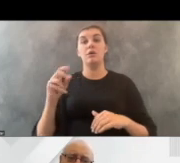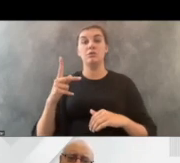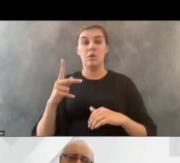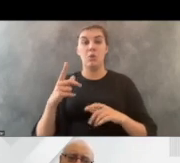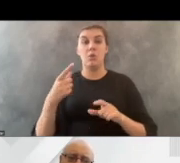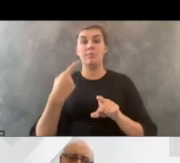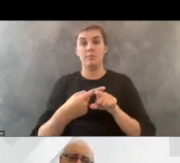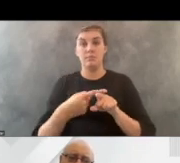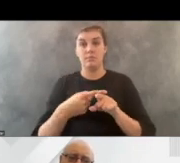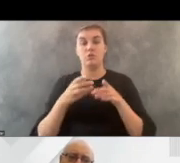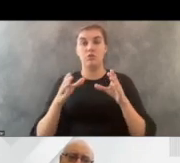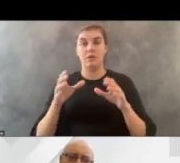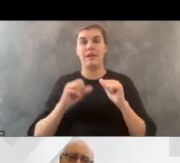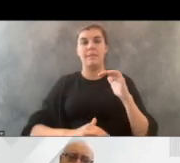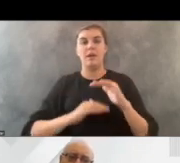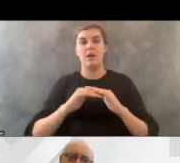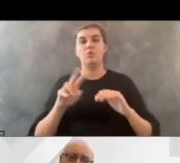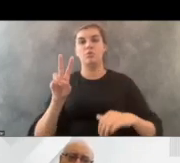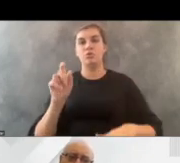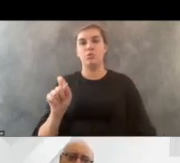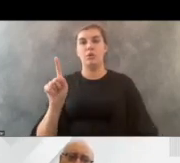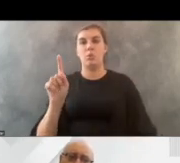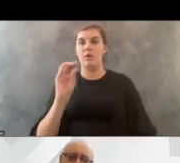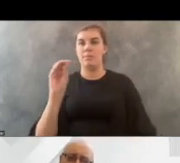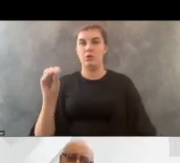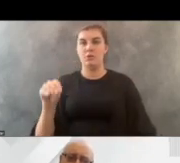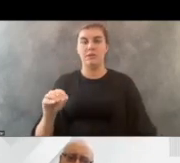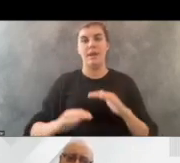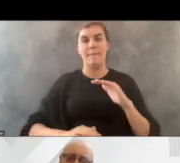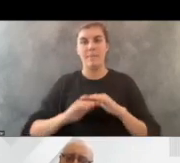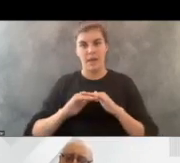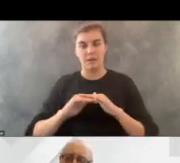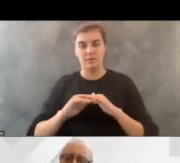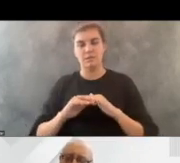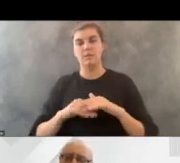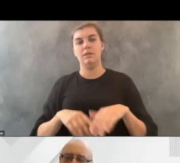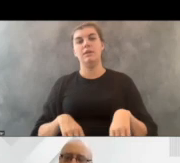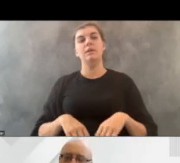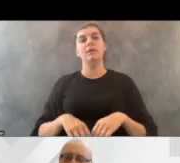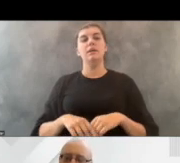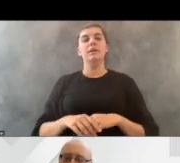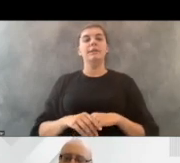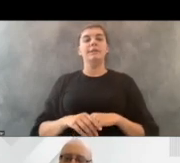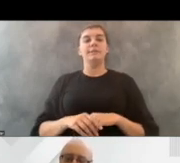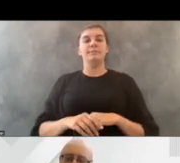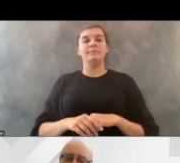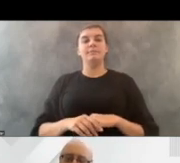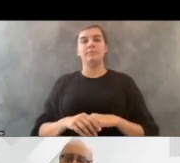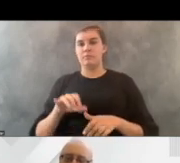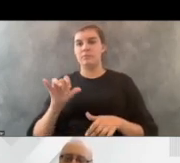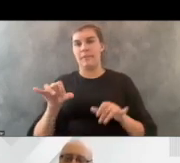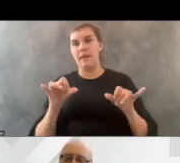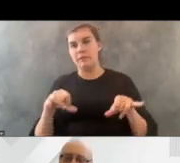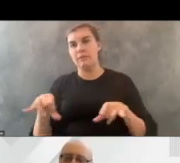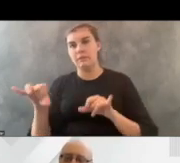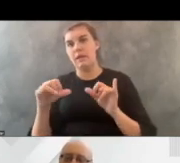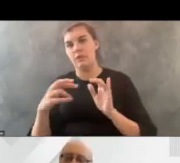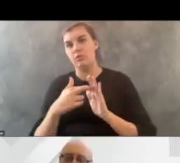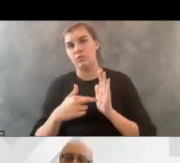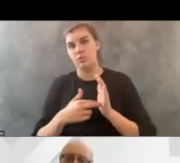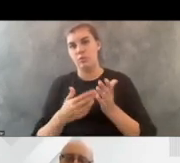crosswalk. Following the audible and vibrotactile walk indication and during the pedestrian change intervals,